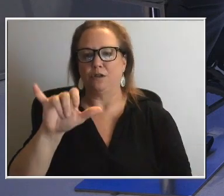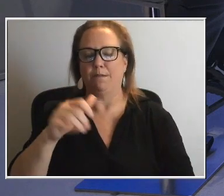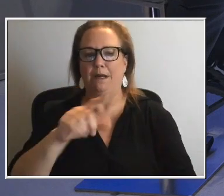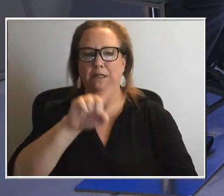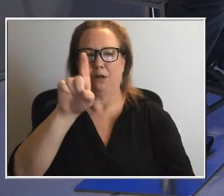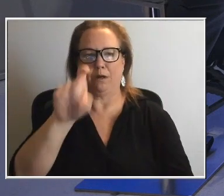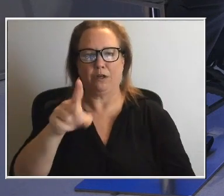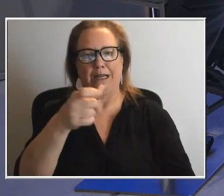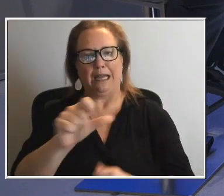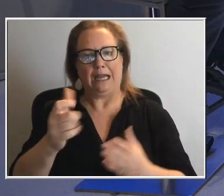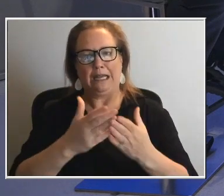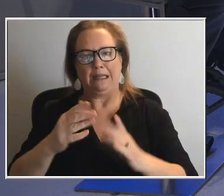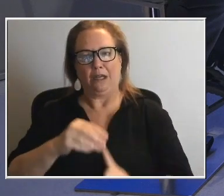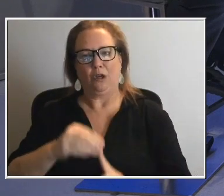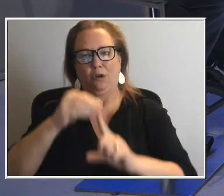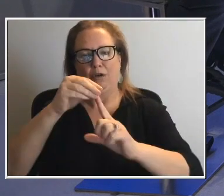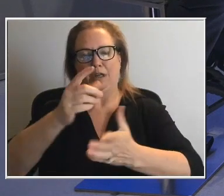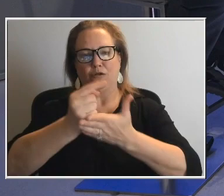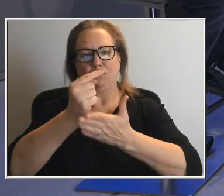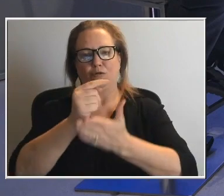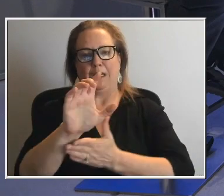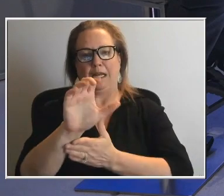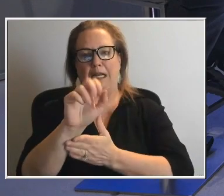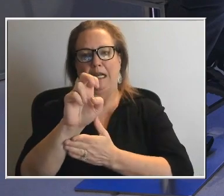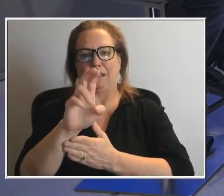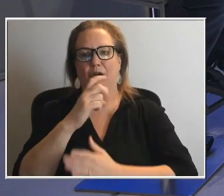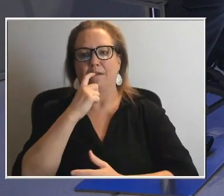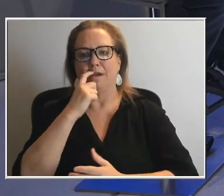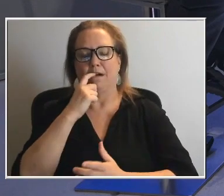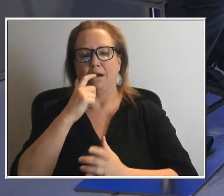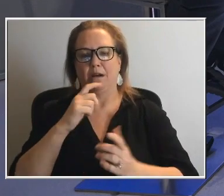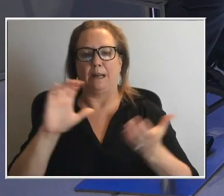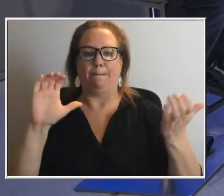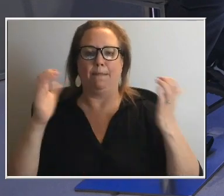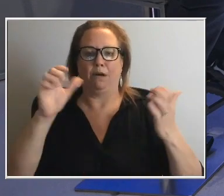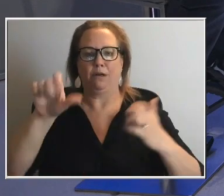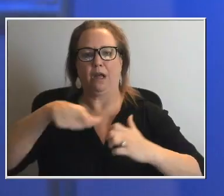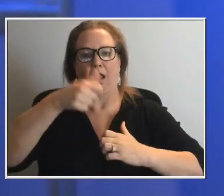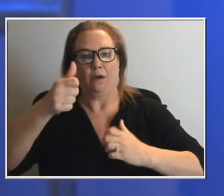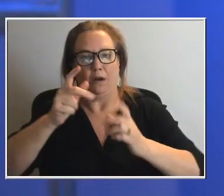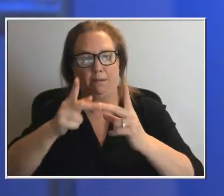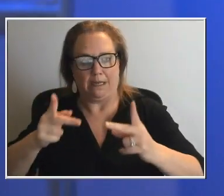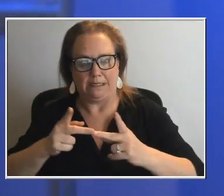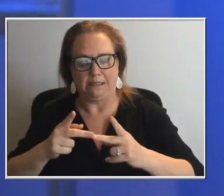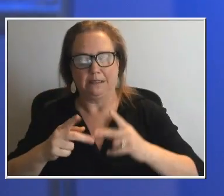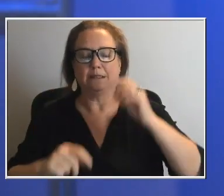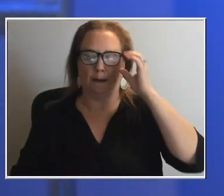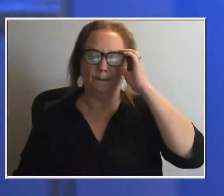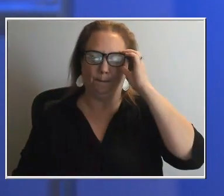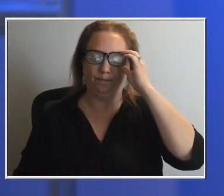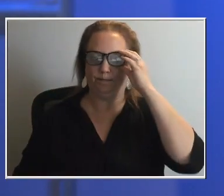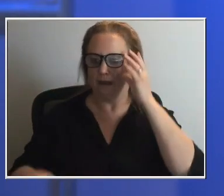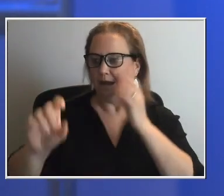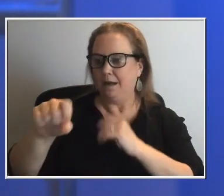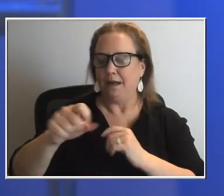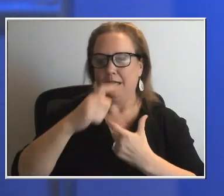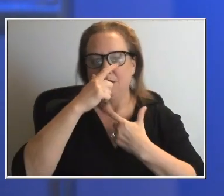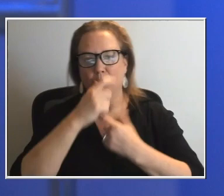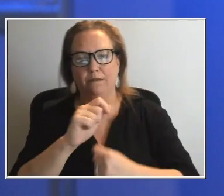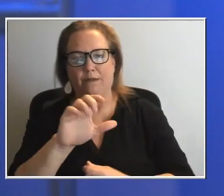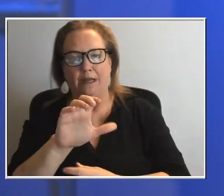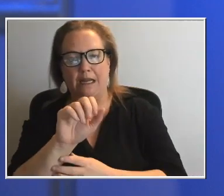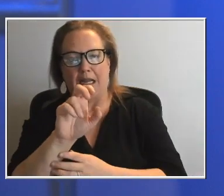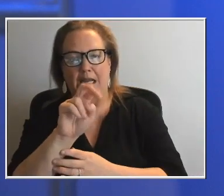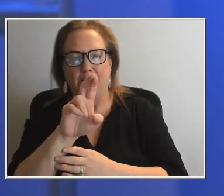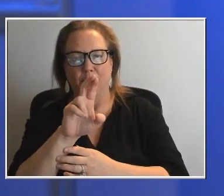anything unique to treating cancer on the tongue versus treating it somewhere else? Yeah, so interestingly, if the cancer had just been a little bit